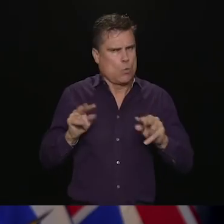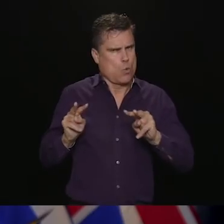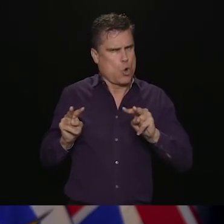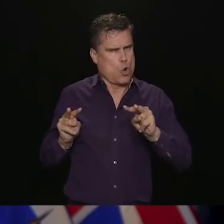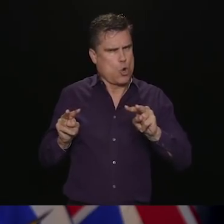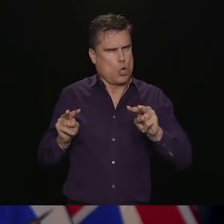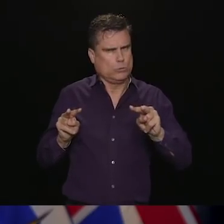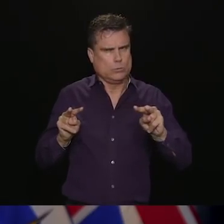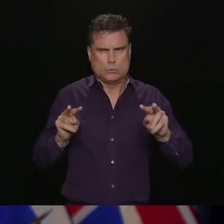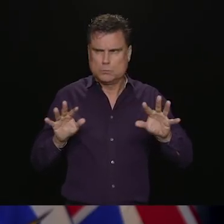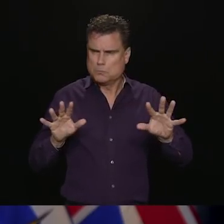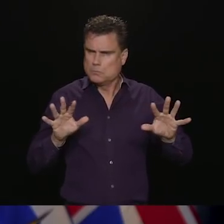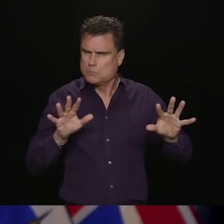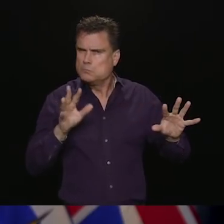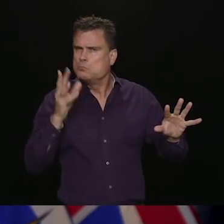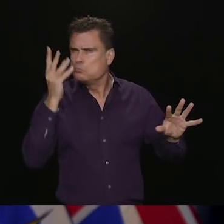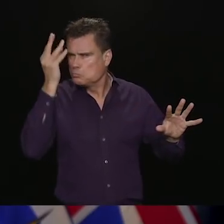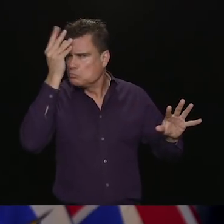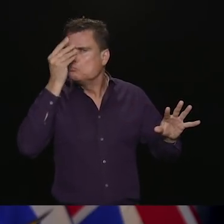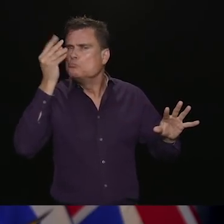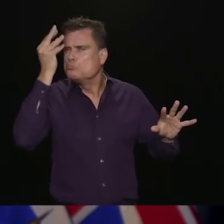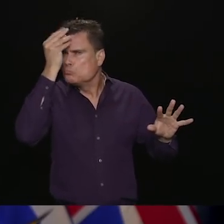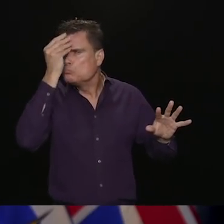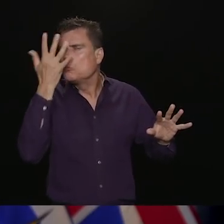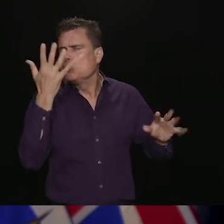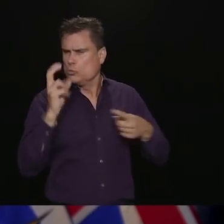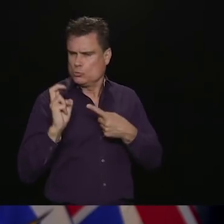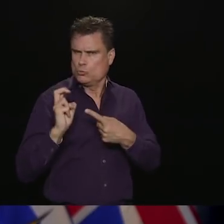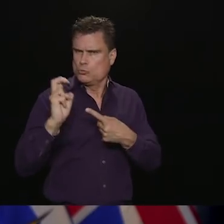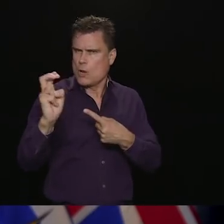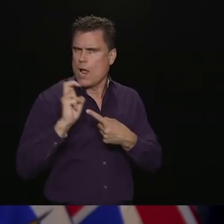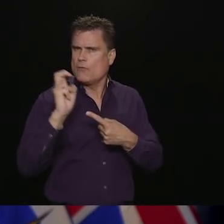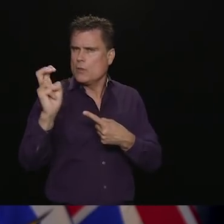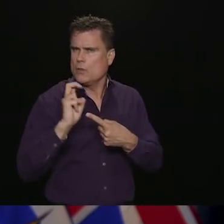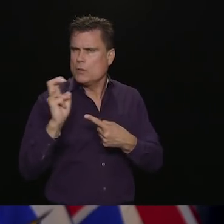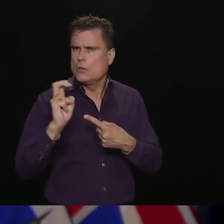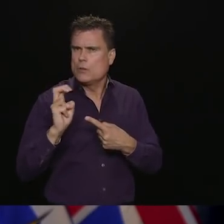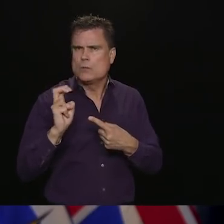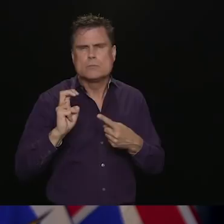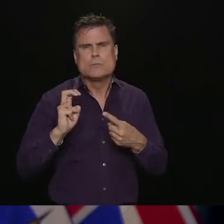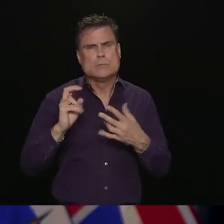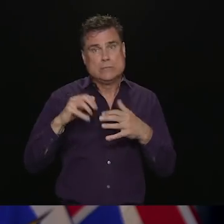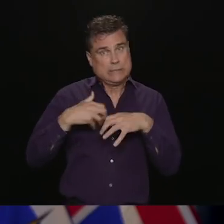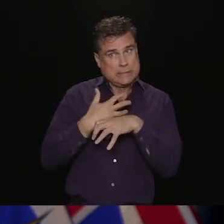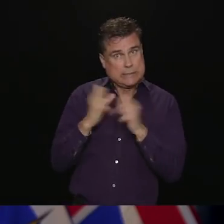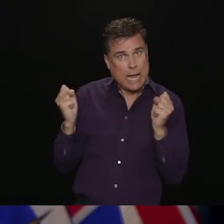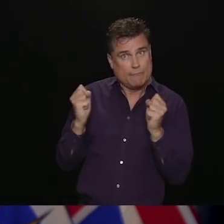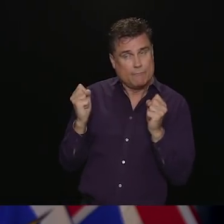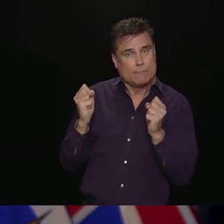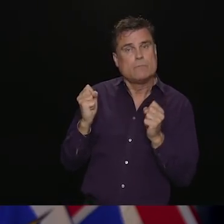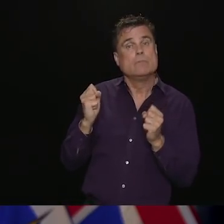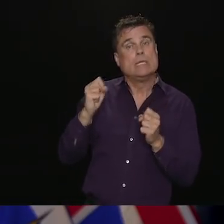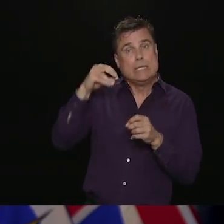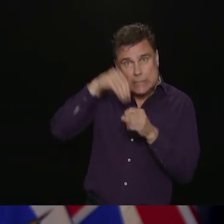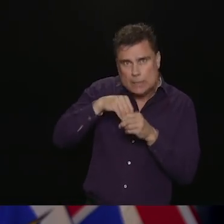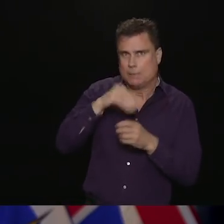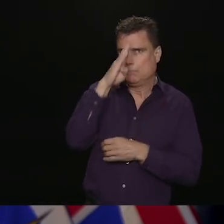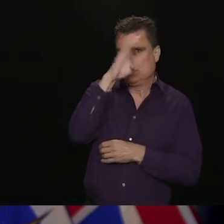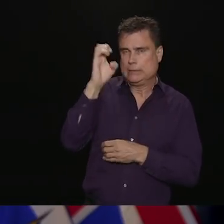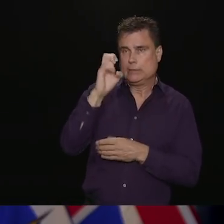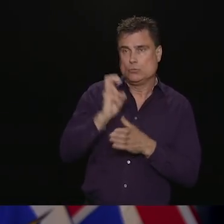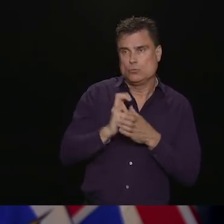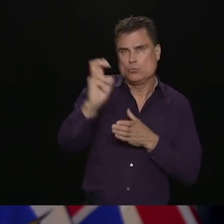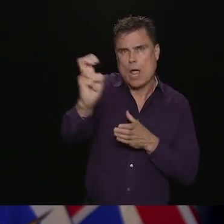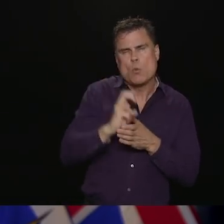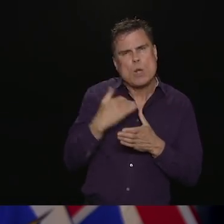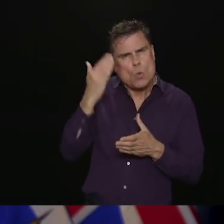around travel, around safe travel within BC, and certainly, you know, that's what we've been saying for this summer. We want people to